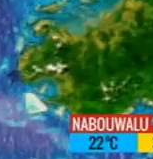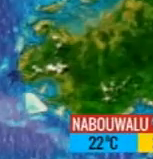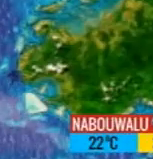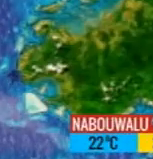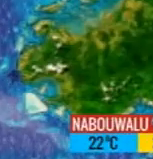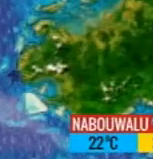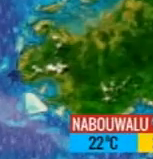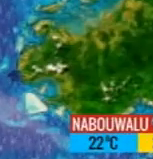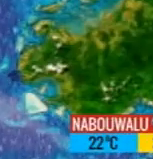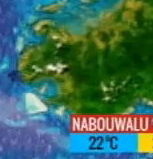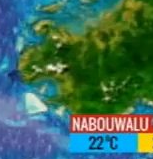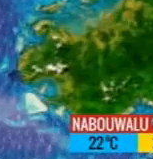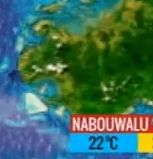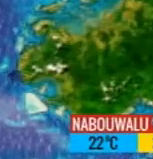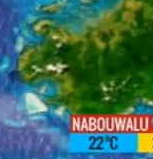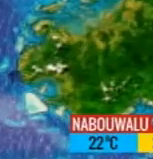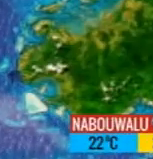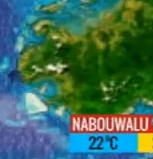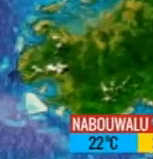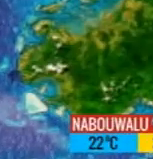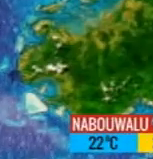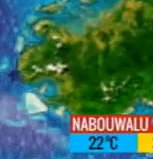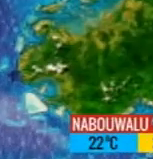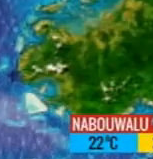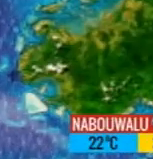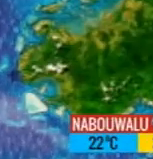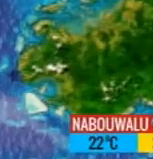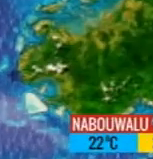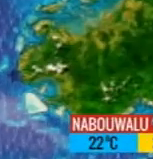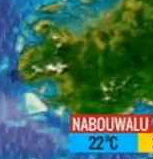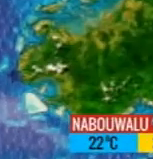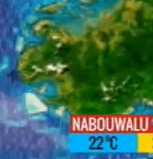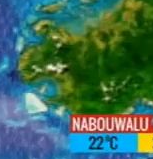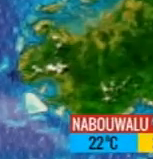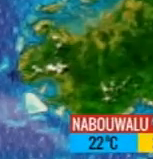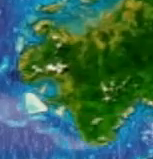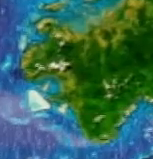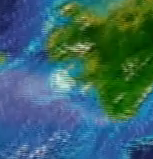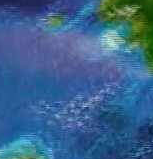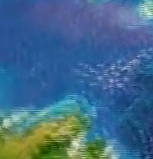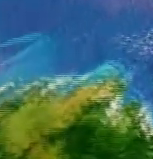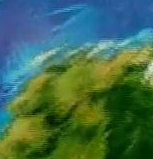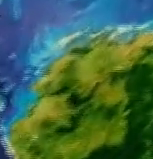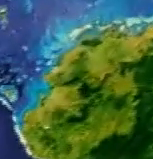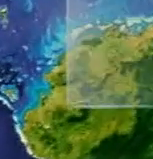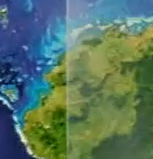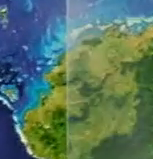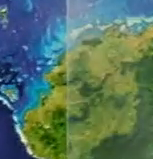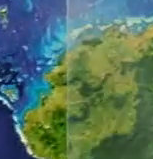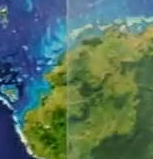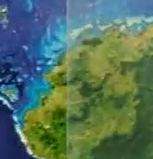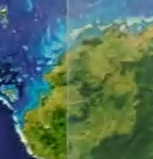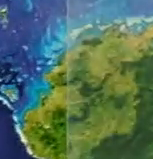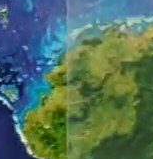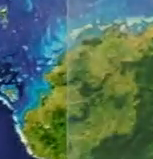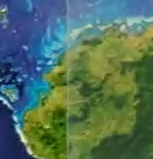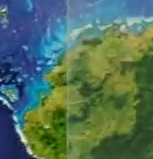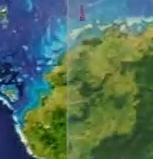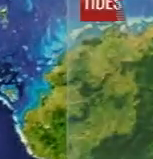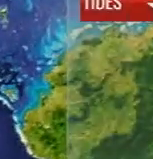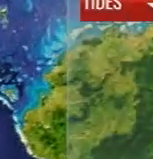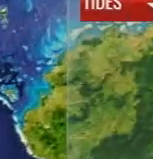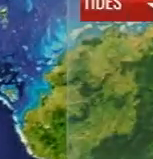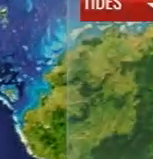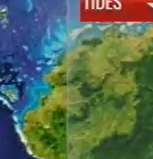great conditions. It looks like all the showers will come to an end. At sea, the seas are calm,